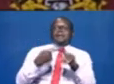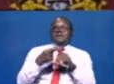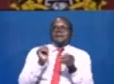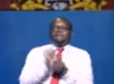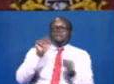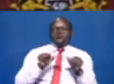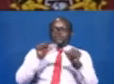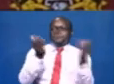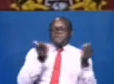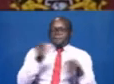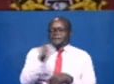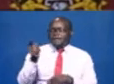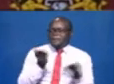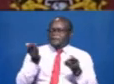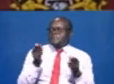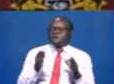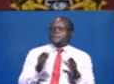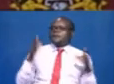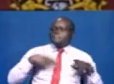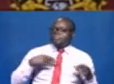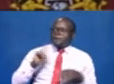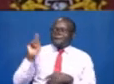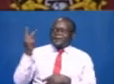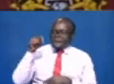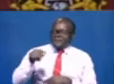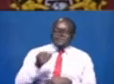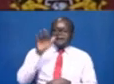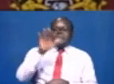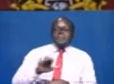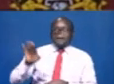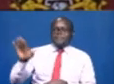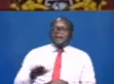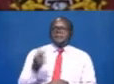serving them and serving the great people of Kenya in this Parliament. Tuonane bunge lijao.